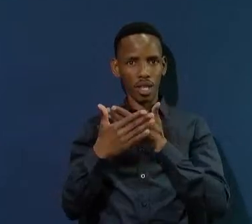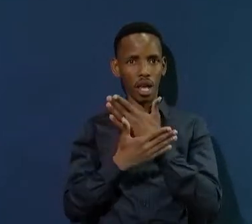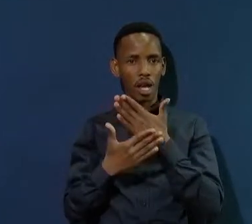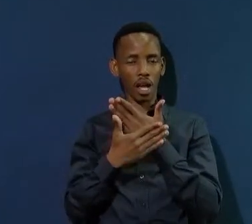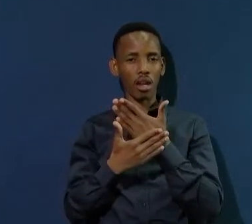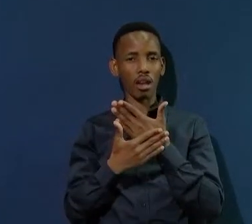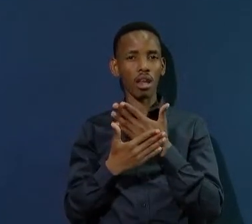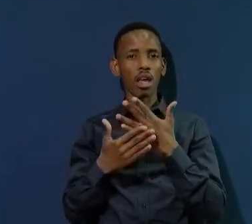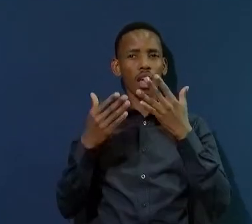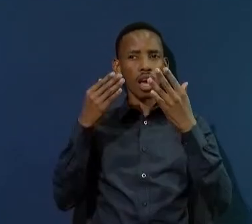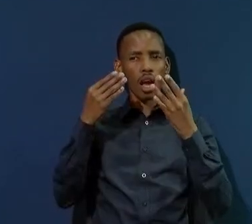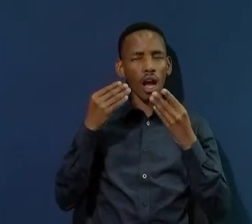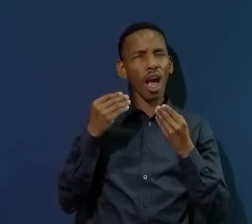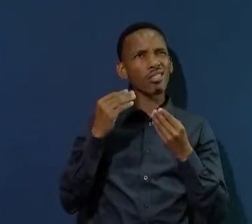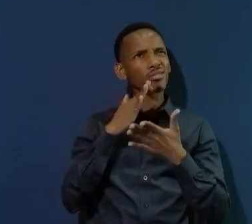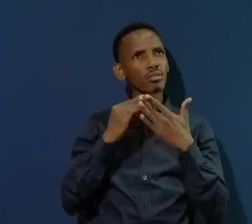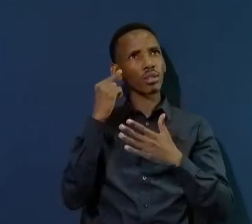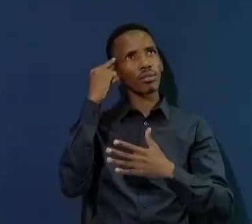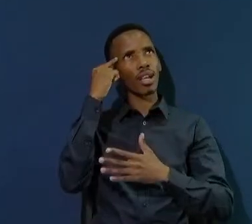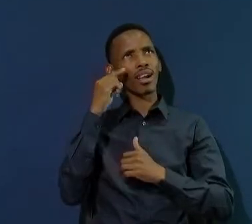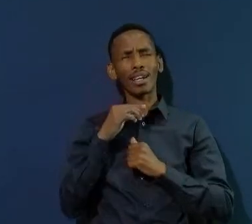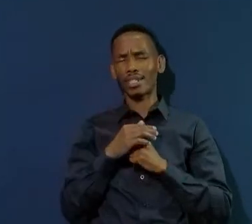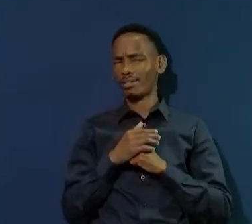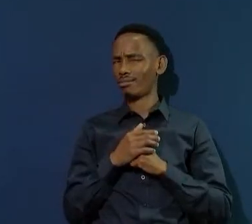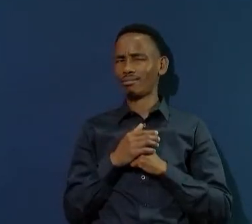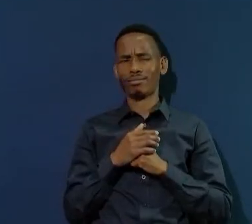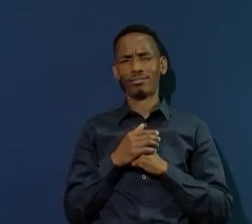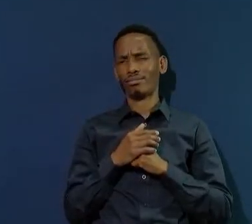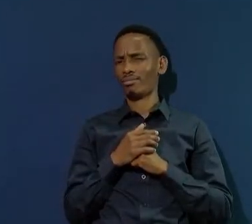that badgering thing at the back of your mind.